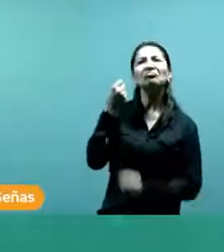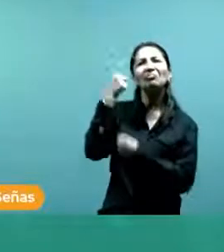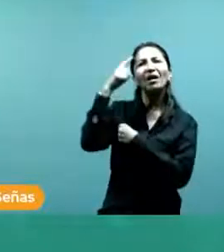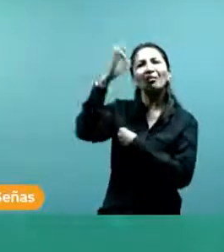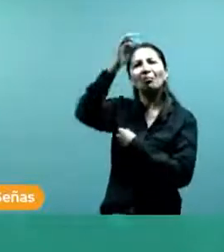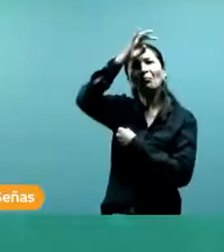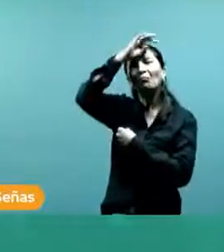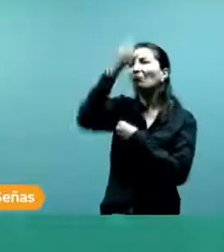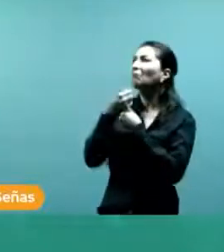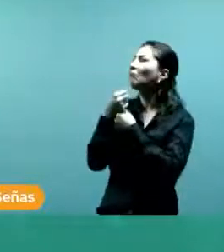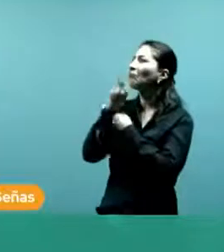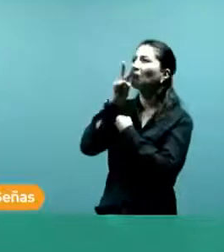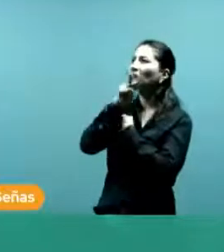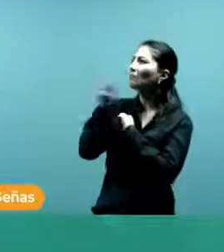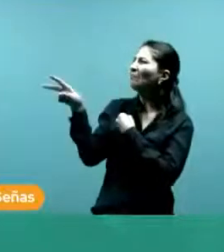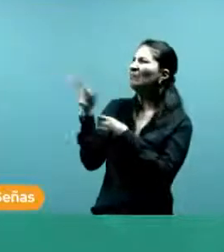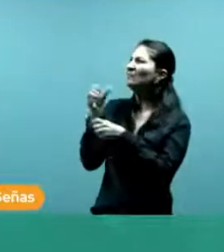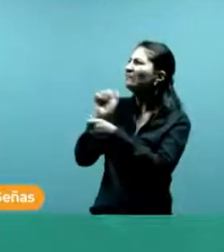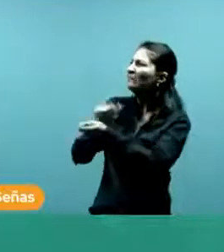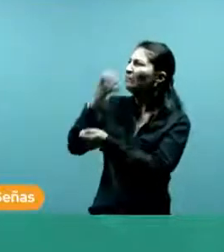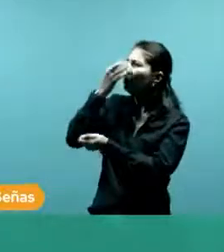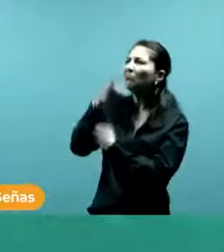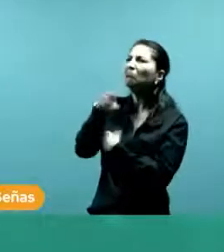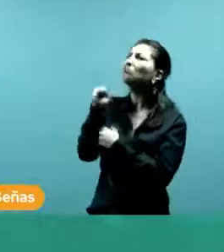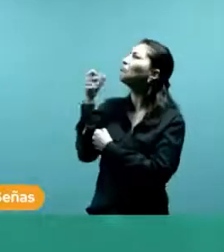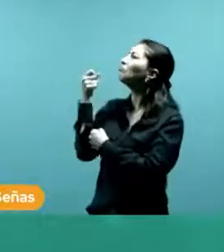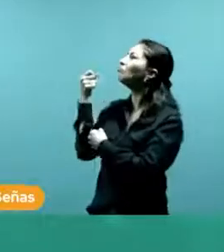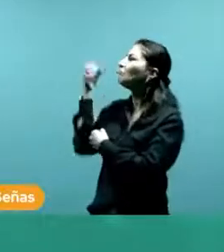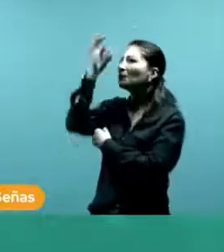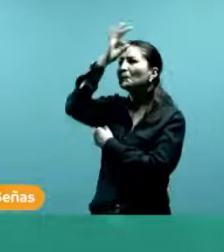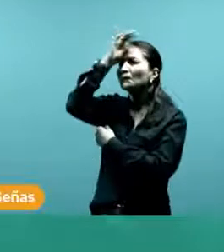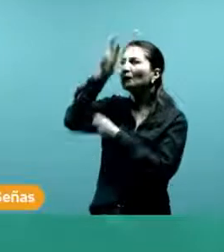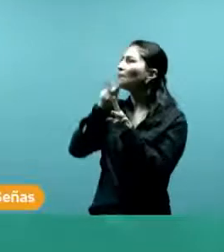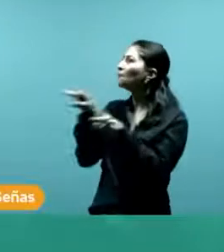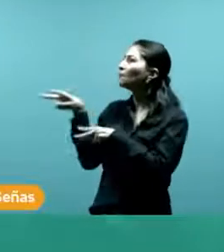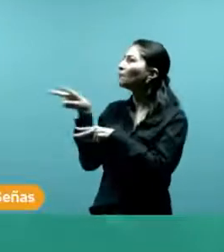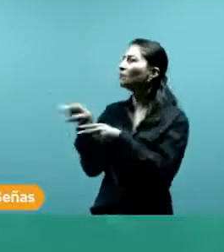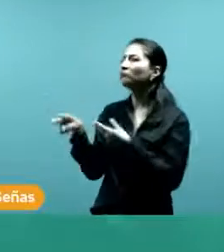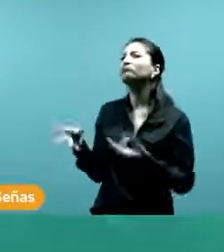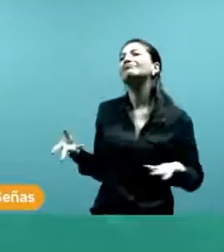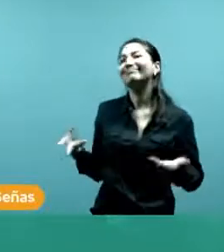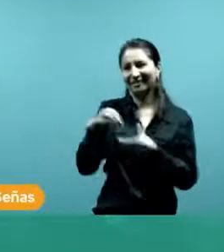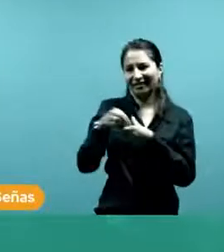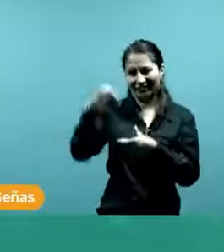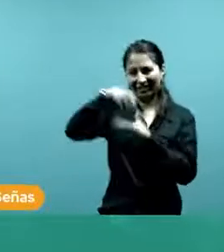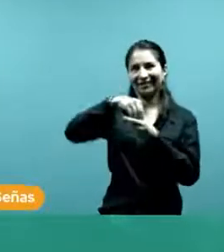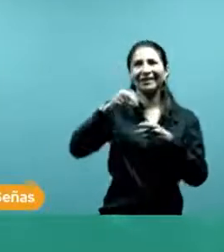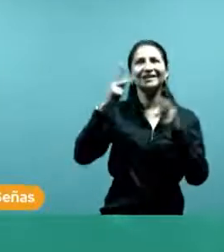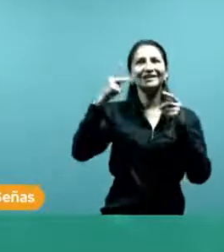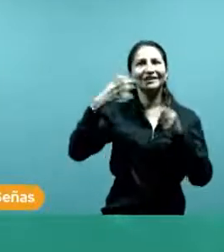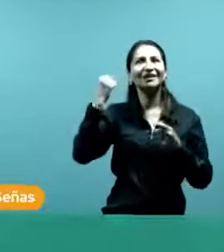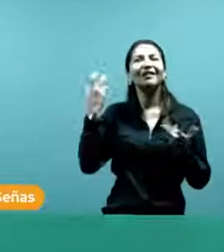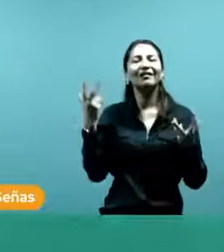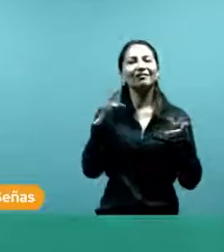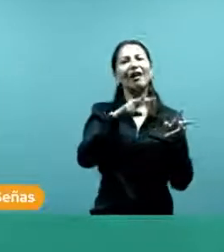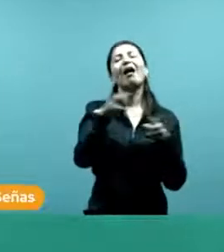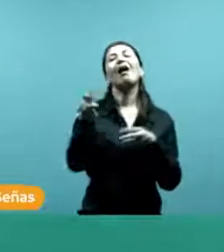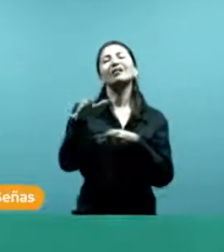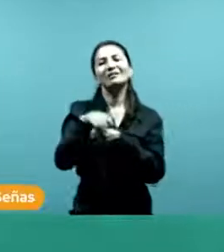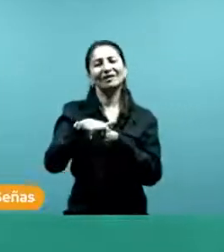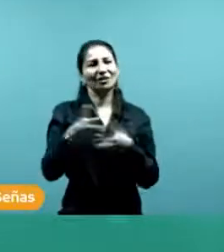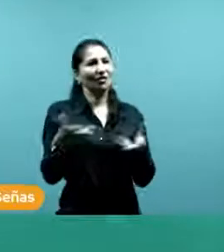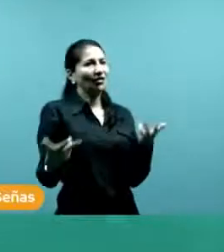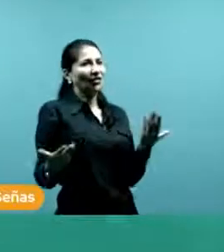de observadora. And in the story of Auschwitz, we have the story of bystanders who